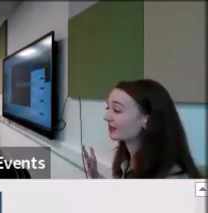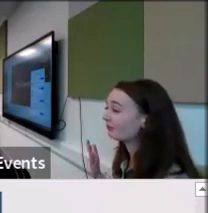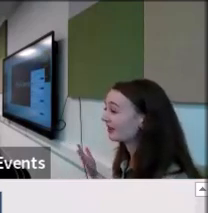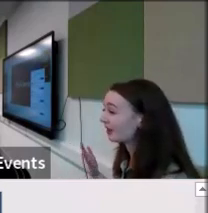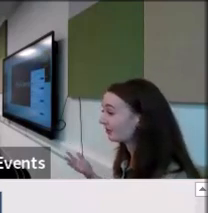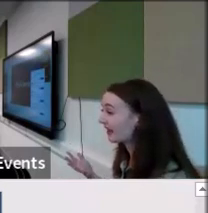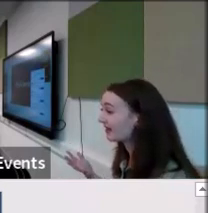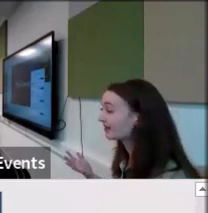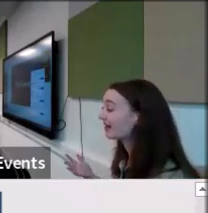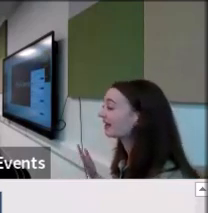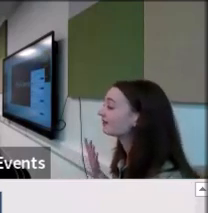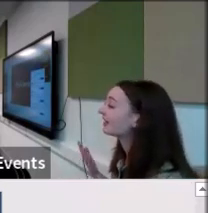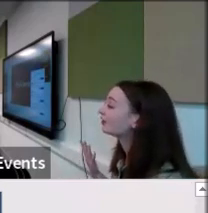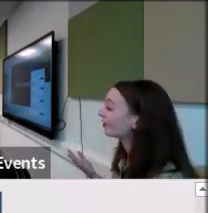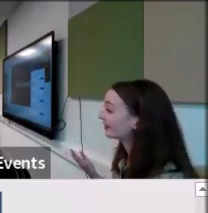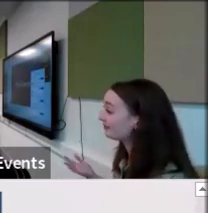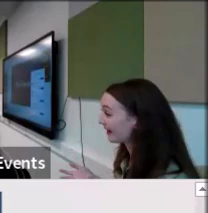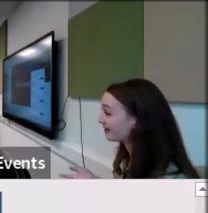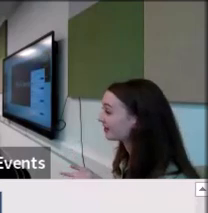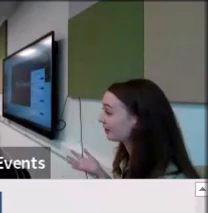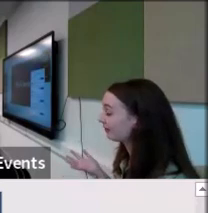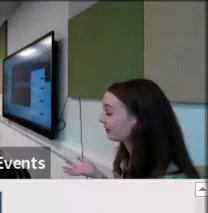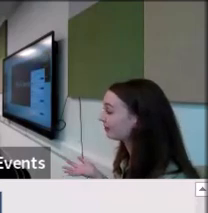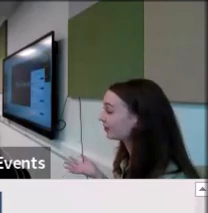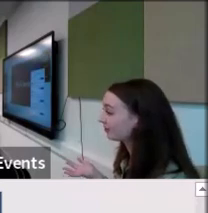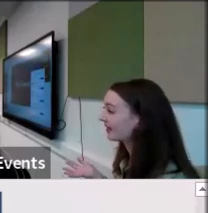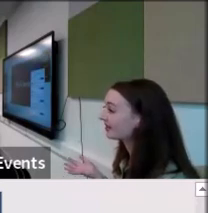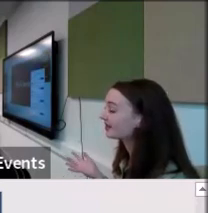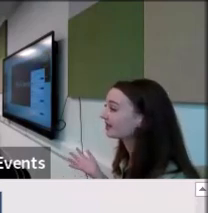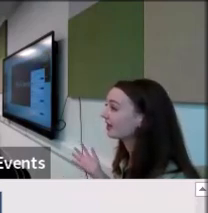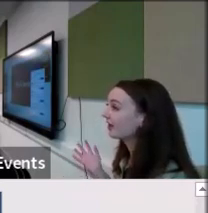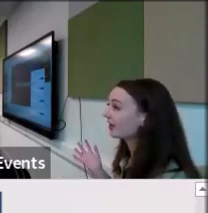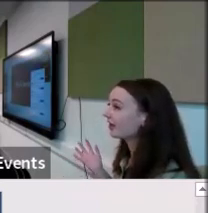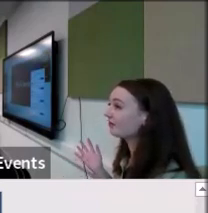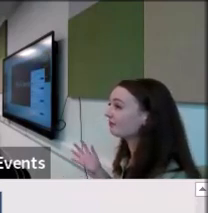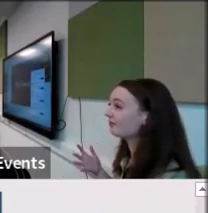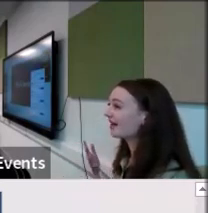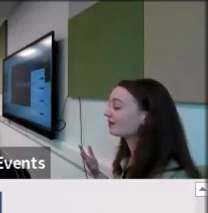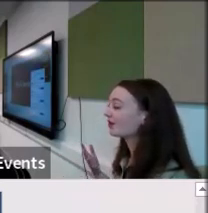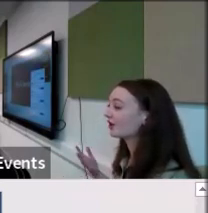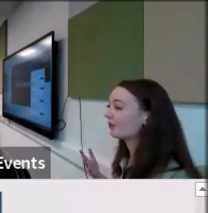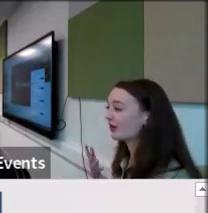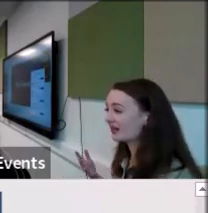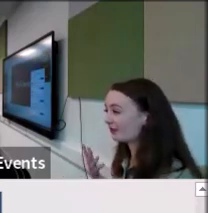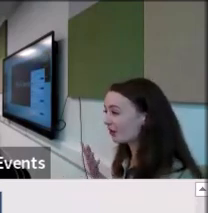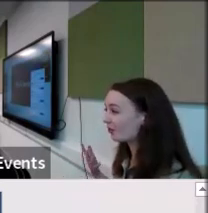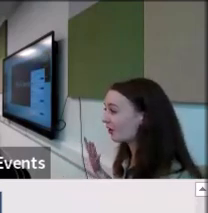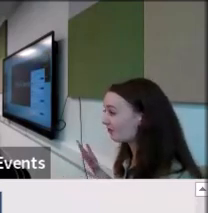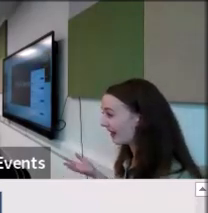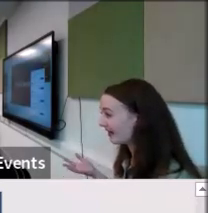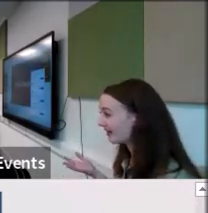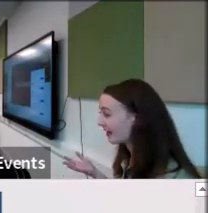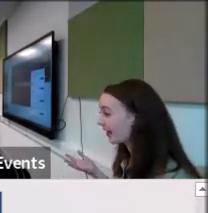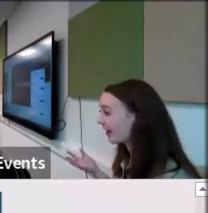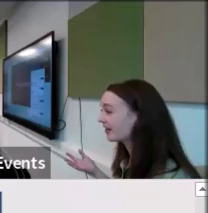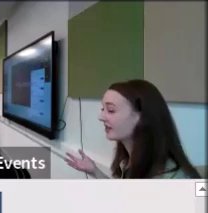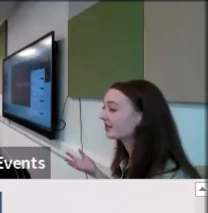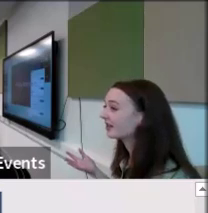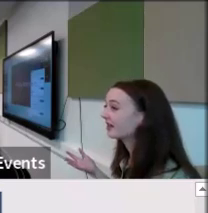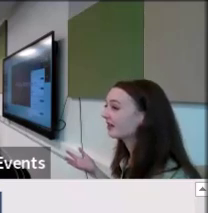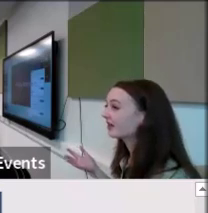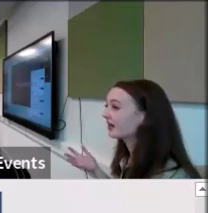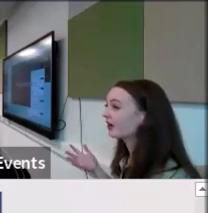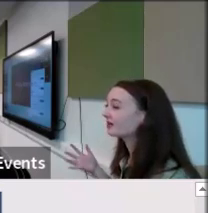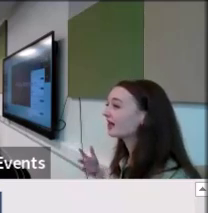but requesting weekly updates. And if they're not getting back to you with those updates, my advocate put in a formal complaint,